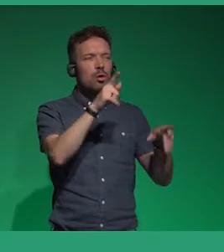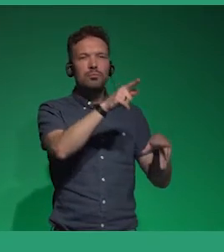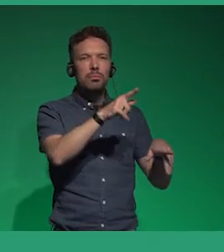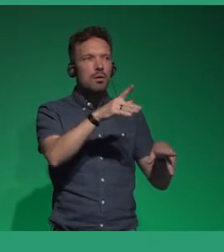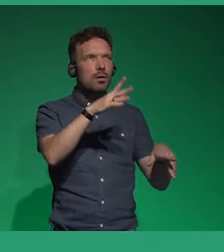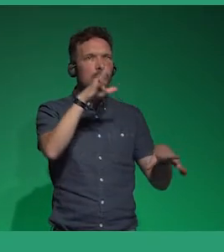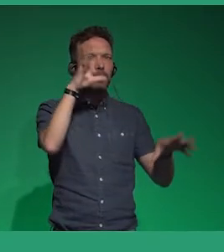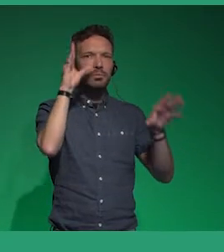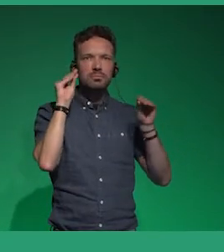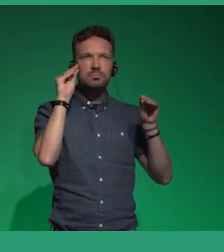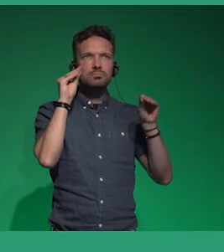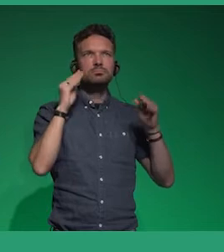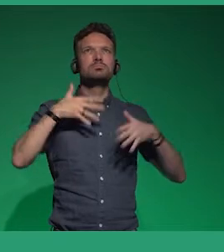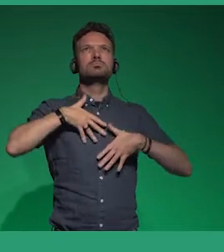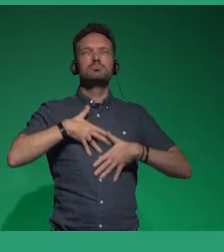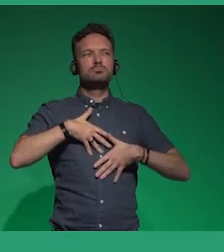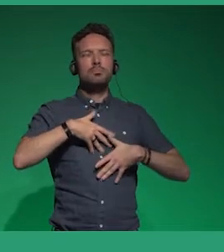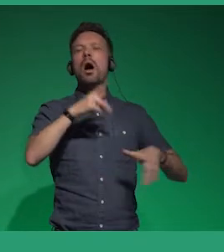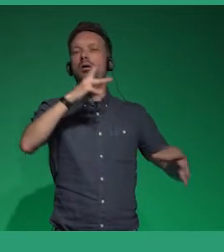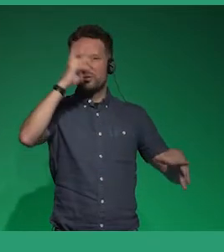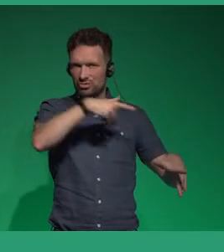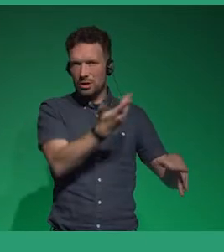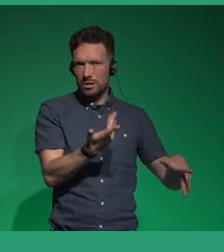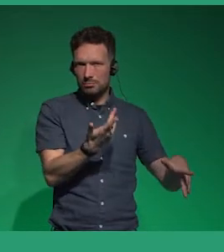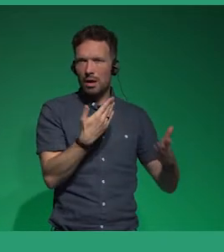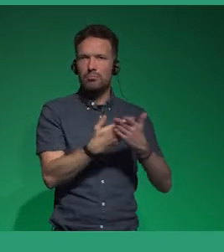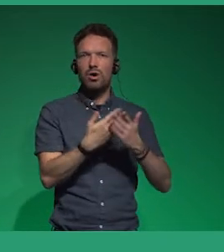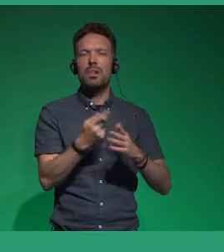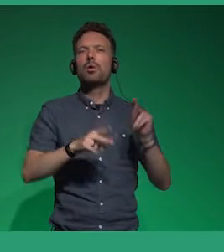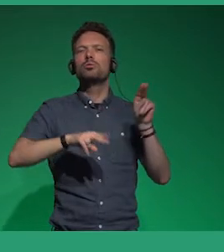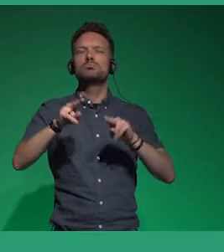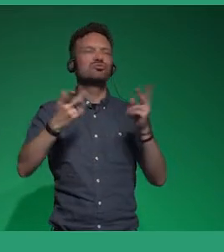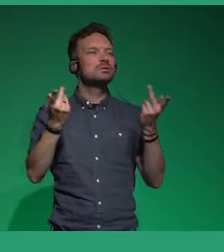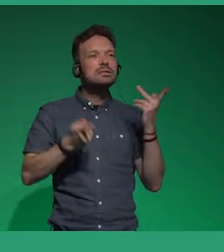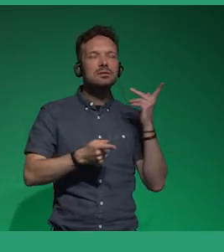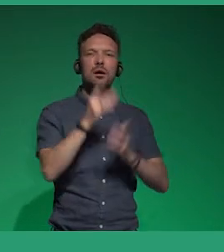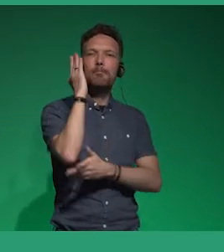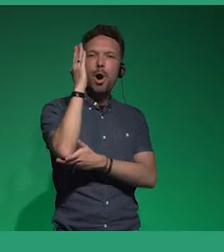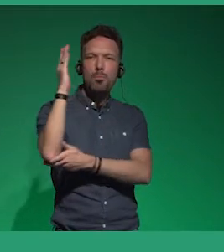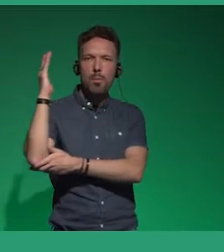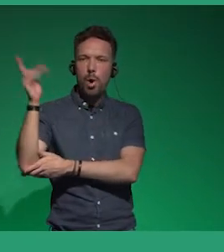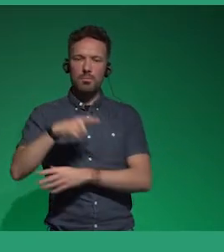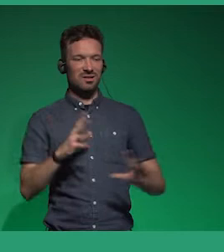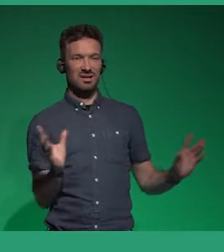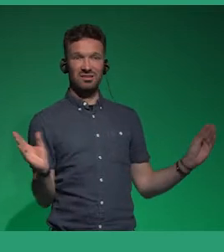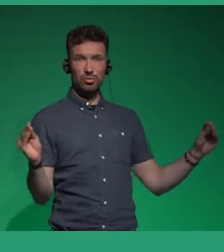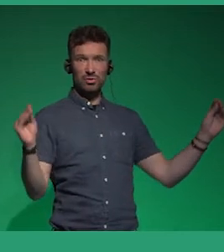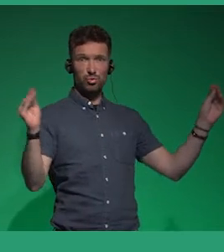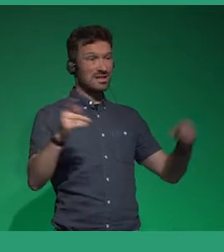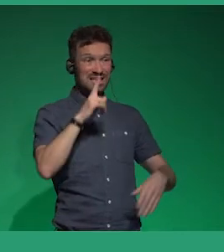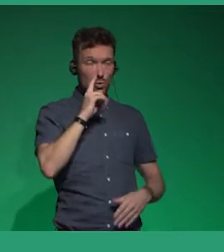did so using a comic that was designed by a local artist. And in a